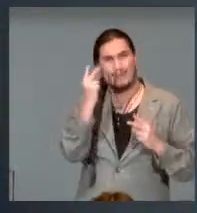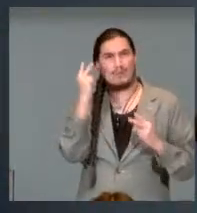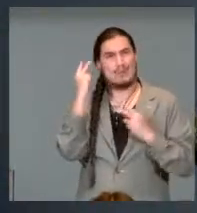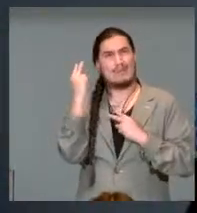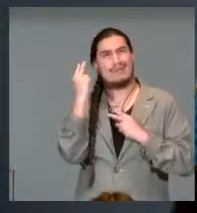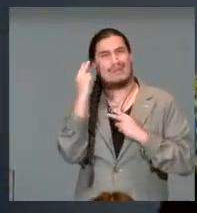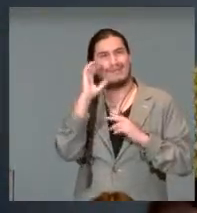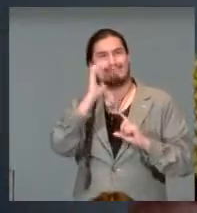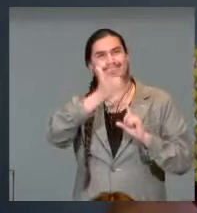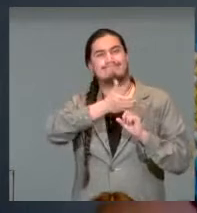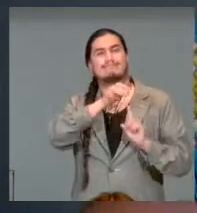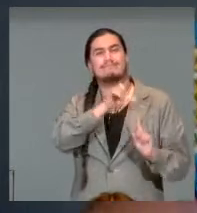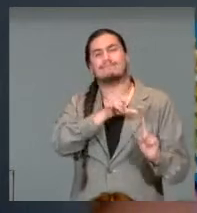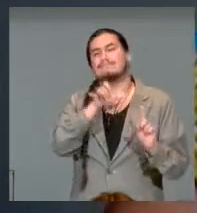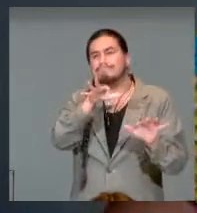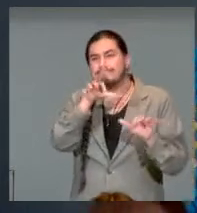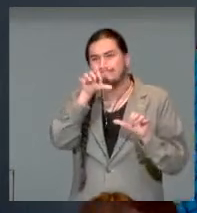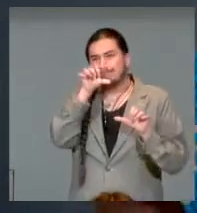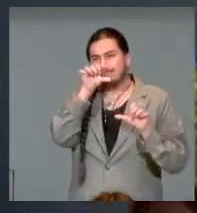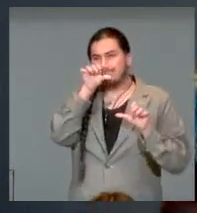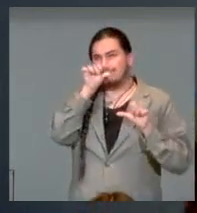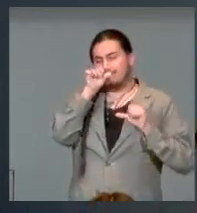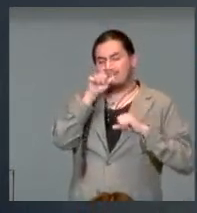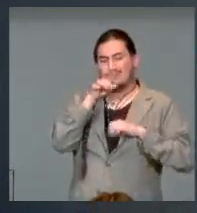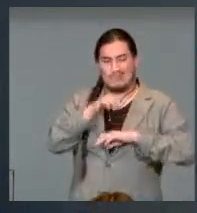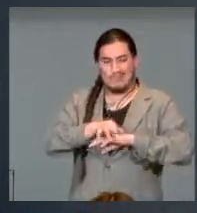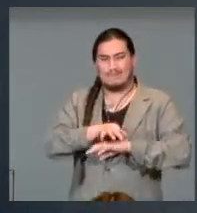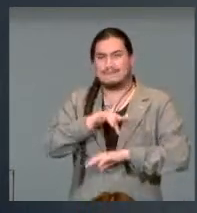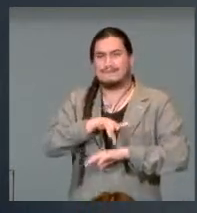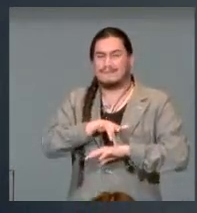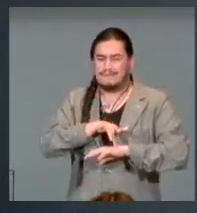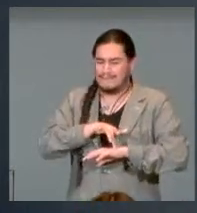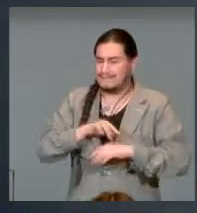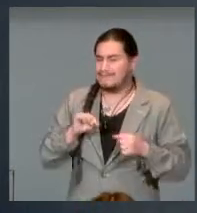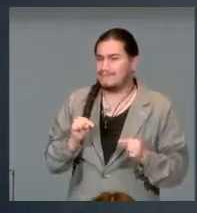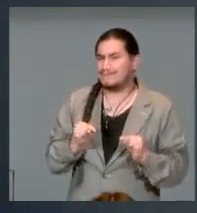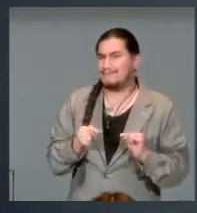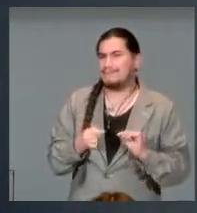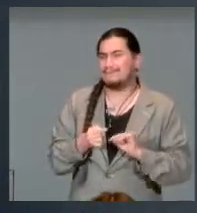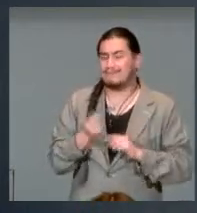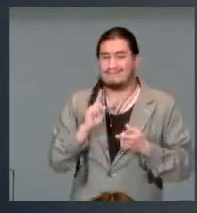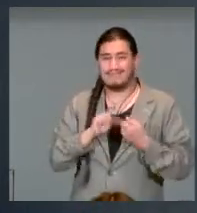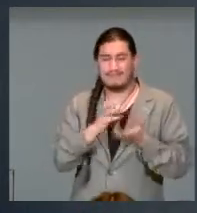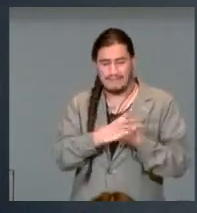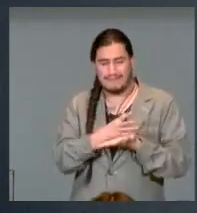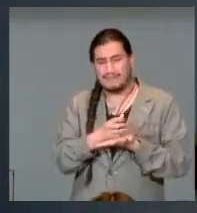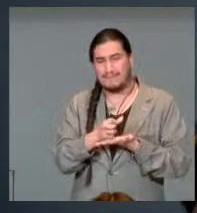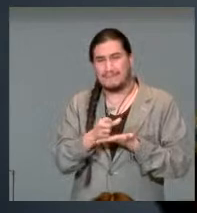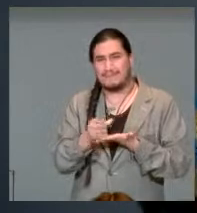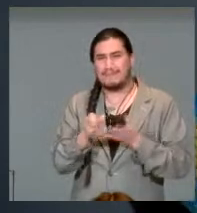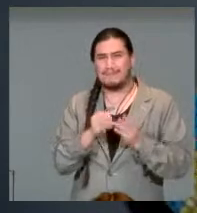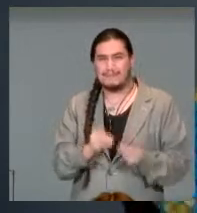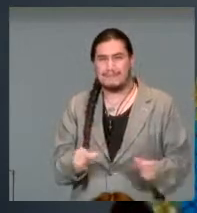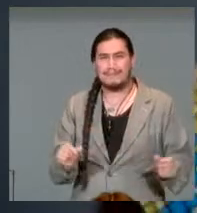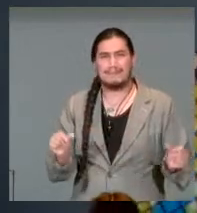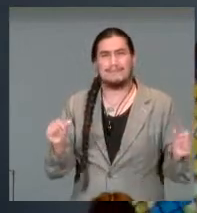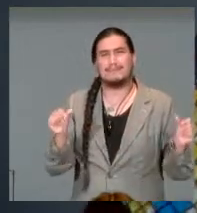Inhale. Touch the bruise until it fades into a place that can never be seen.